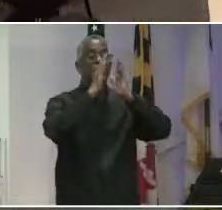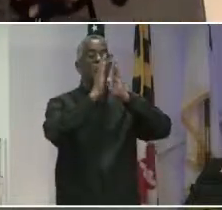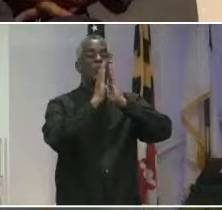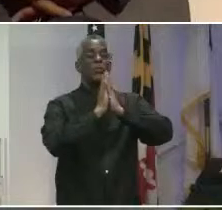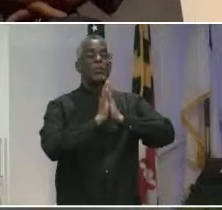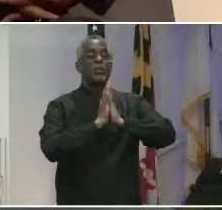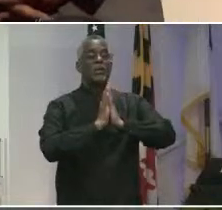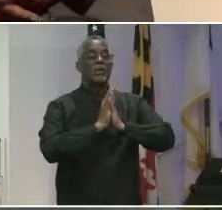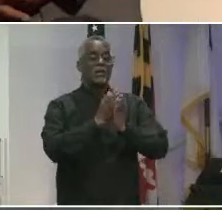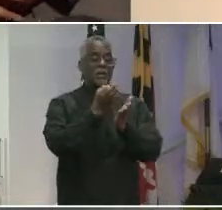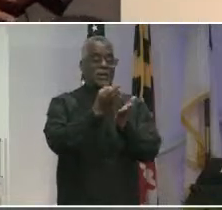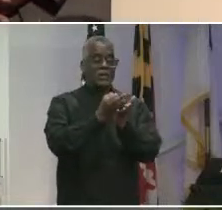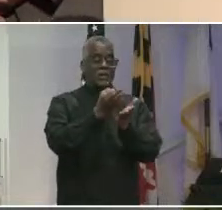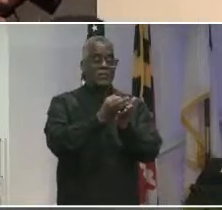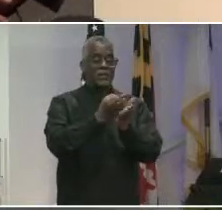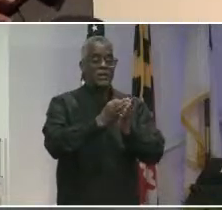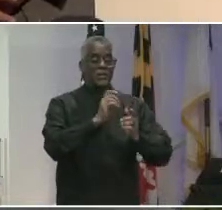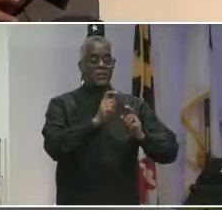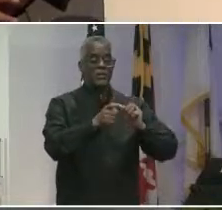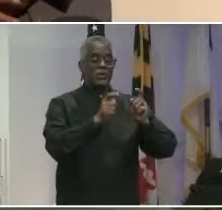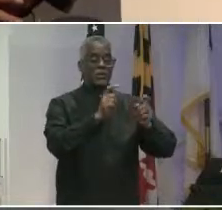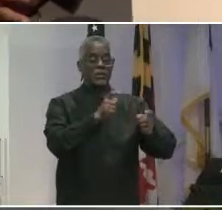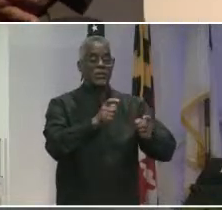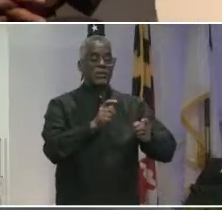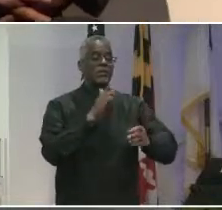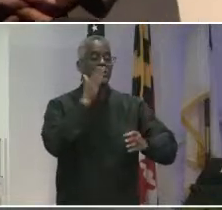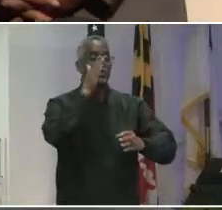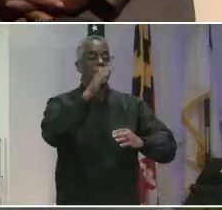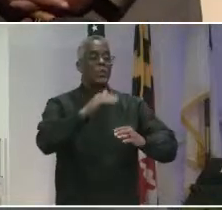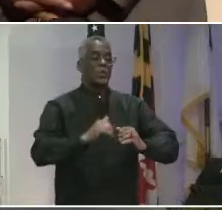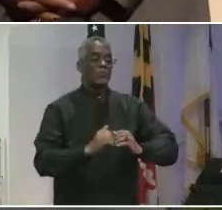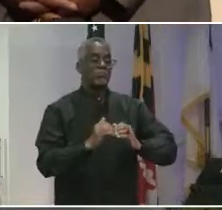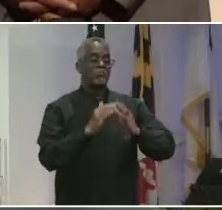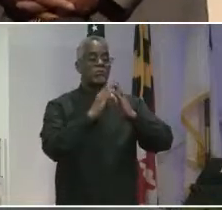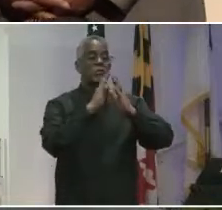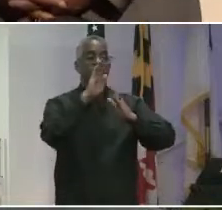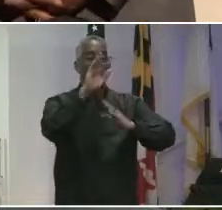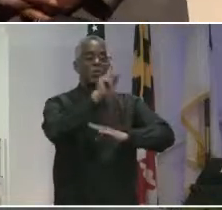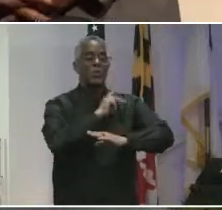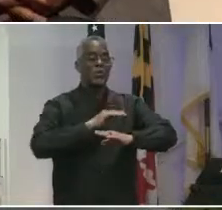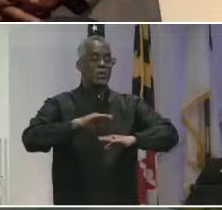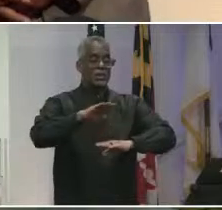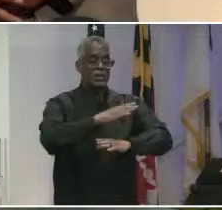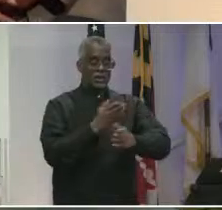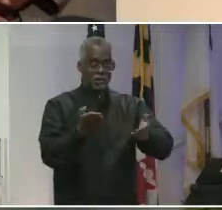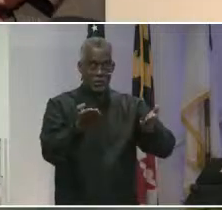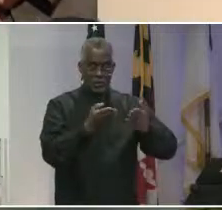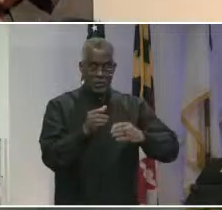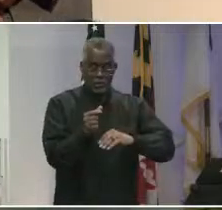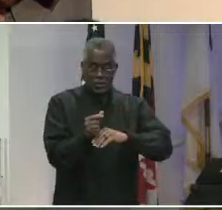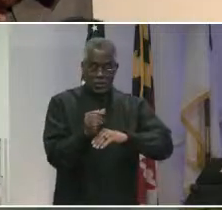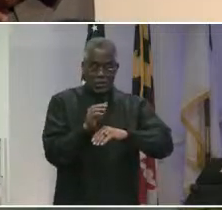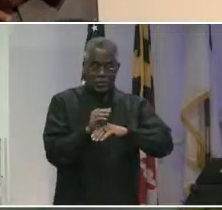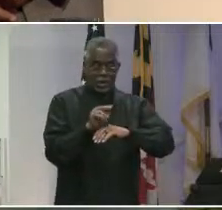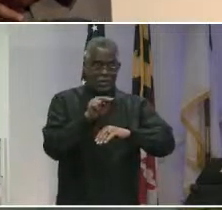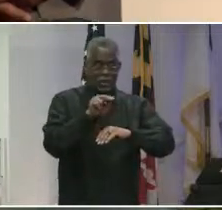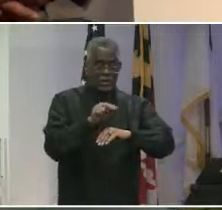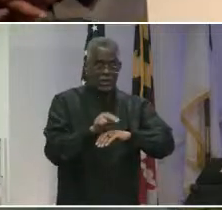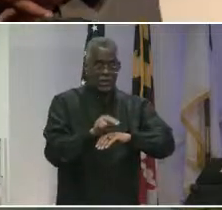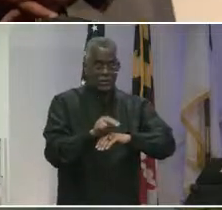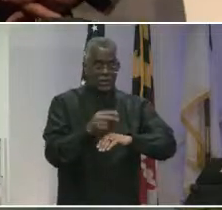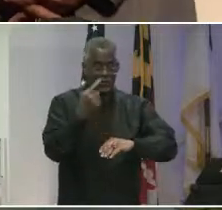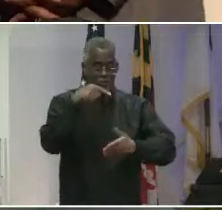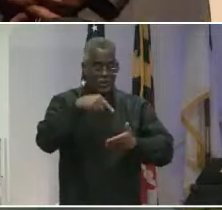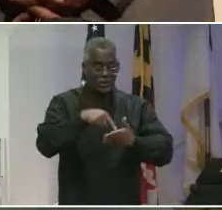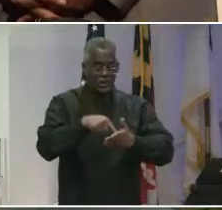that these financial gifts, God, go to the upbuilding of your kingdom called Greater Mount Nebo, God, here for this body,